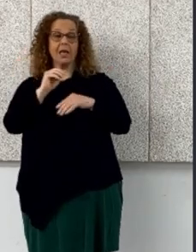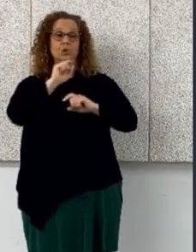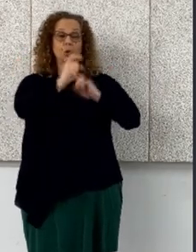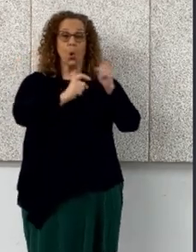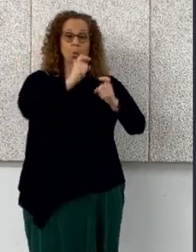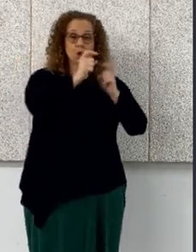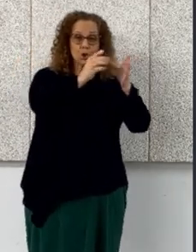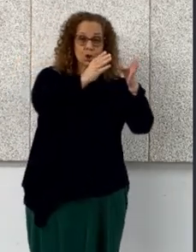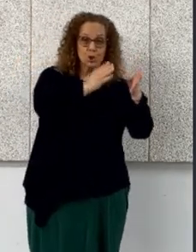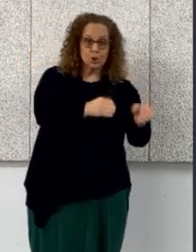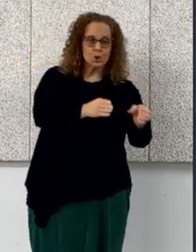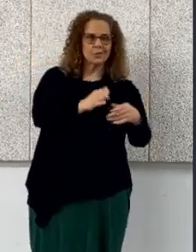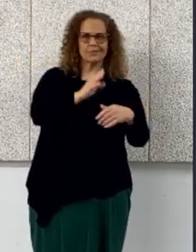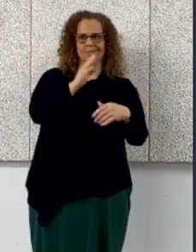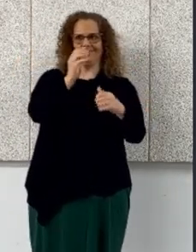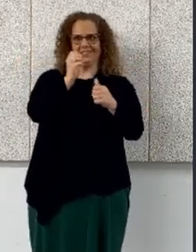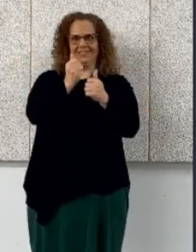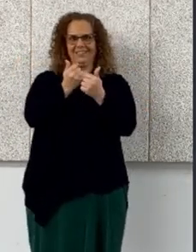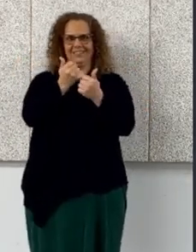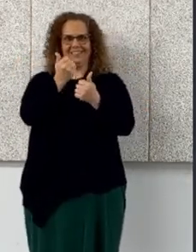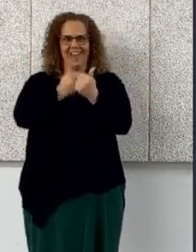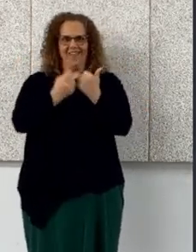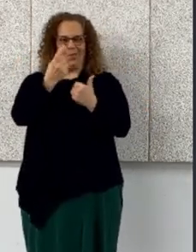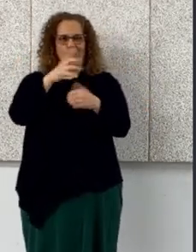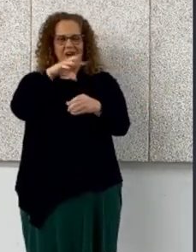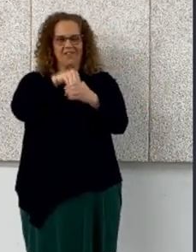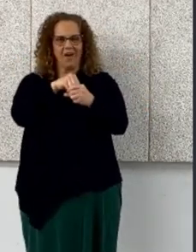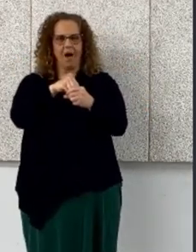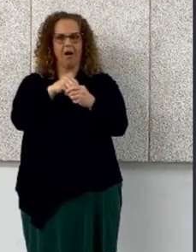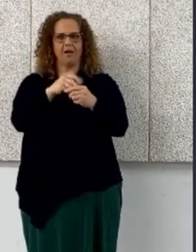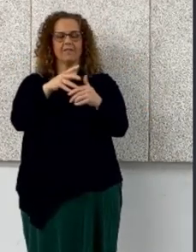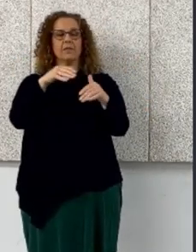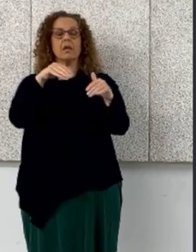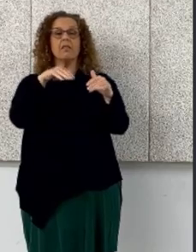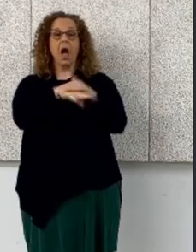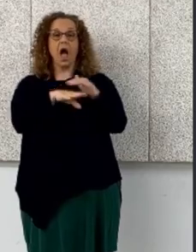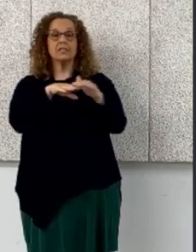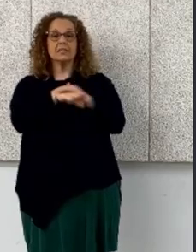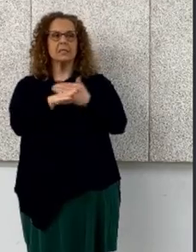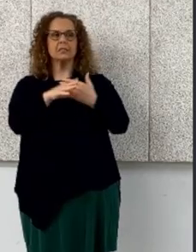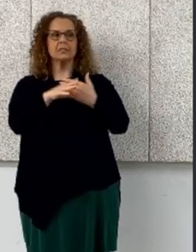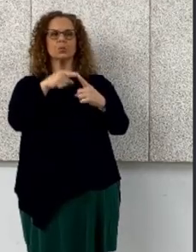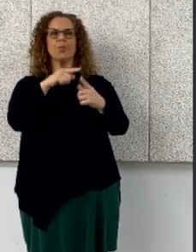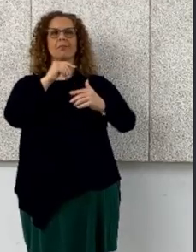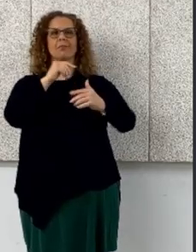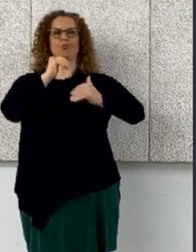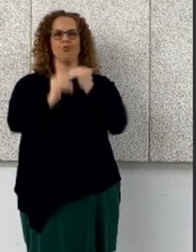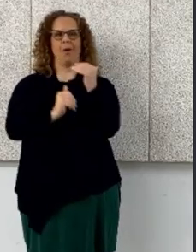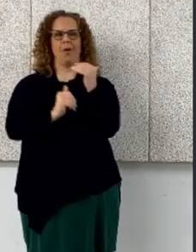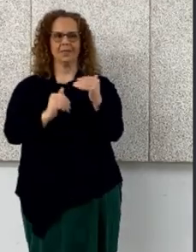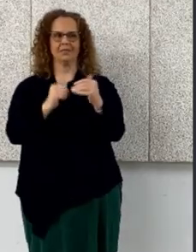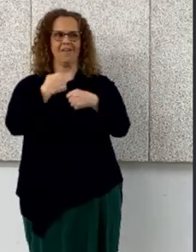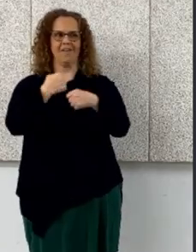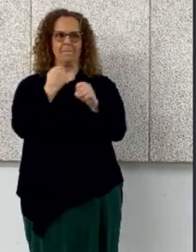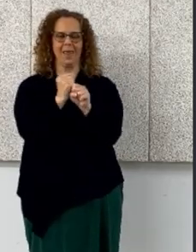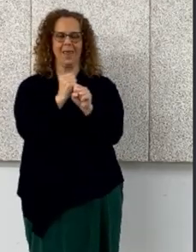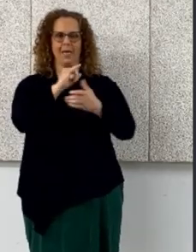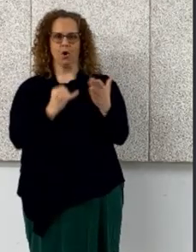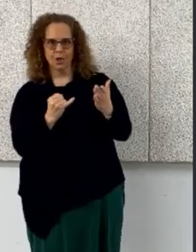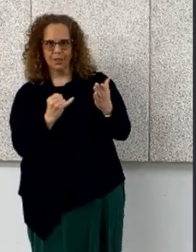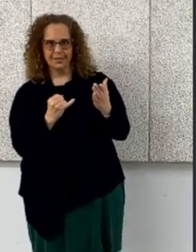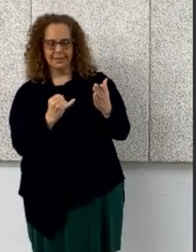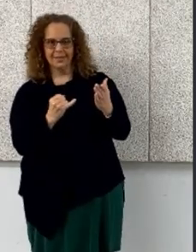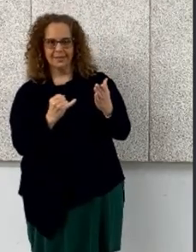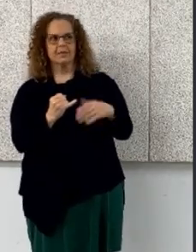and everybody else access to the process of making something is what I understand to